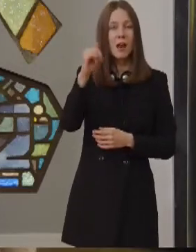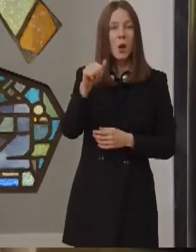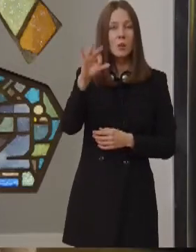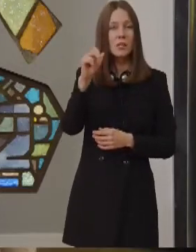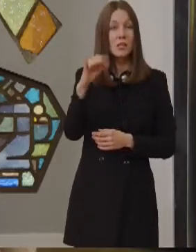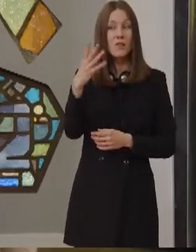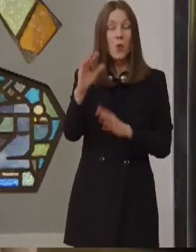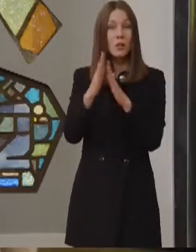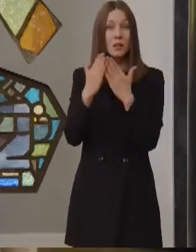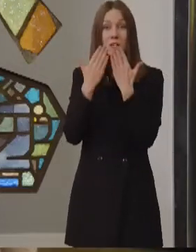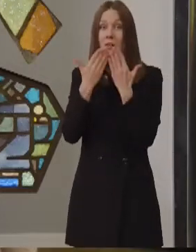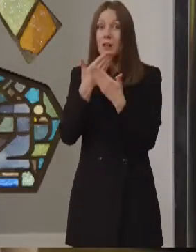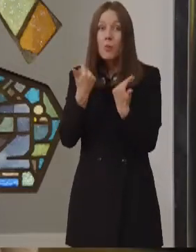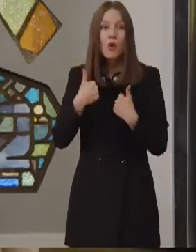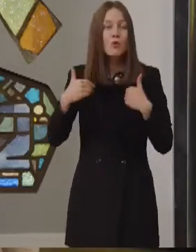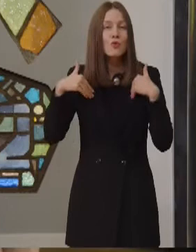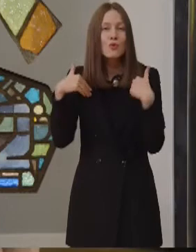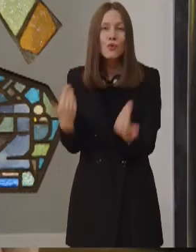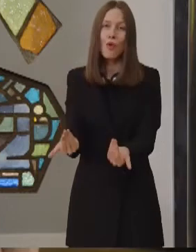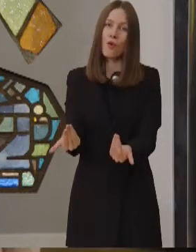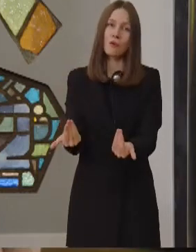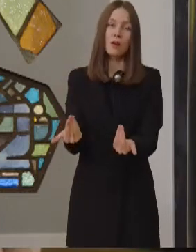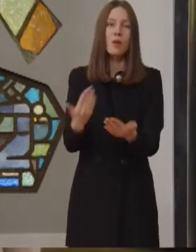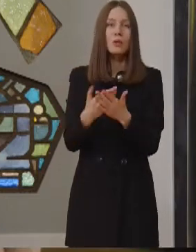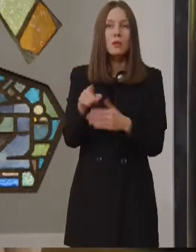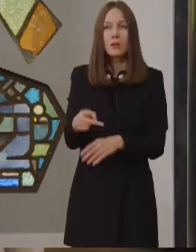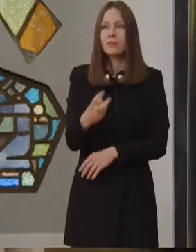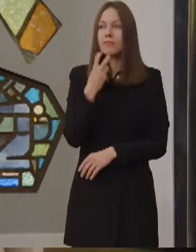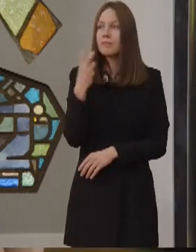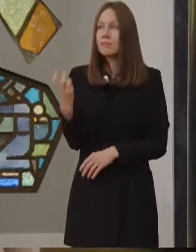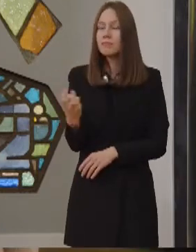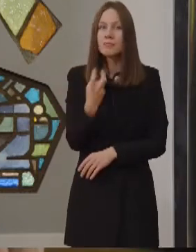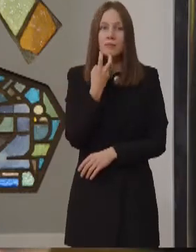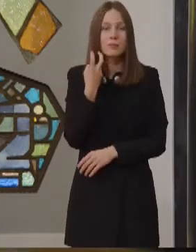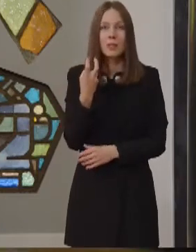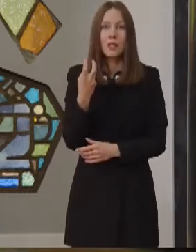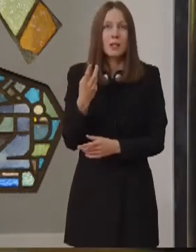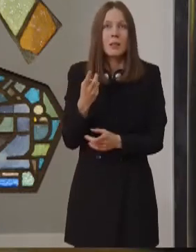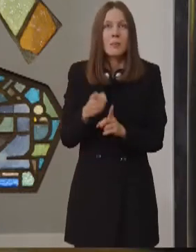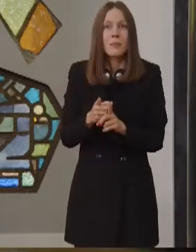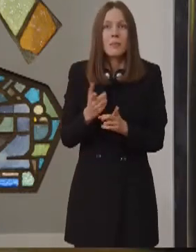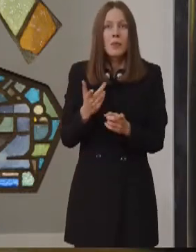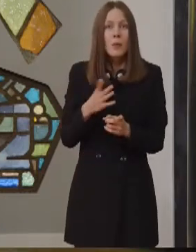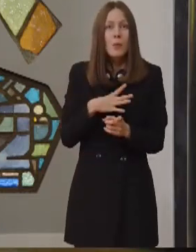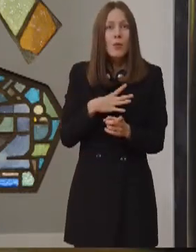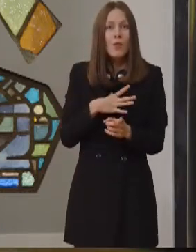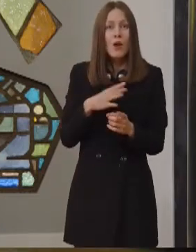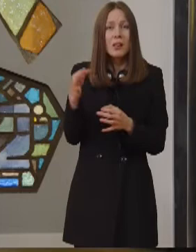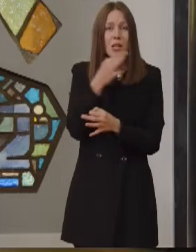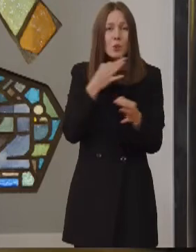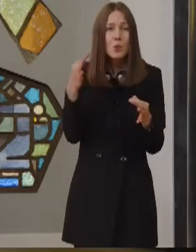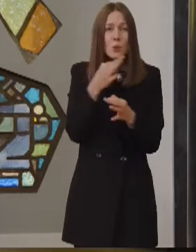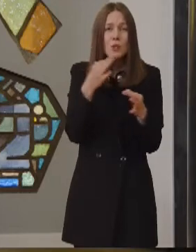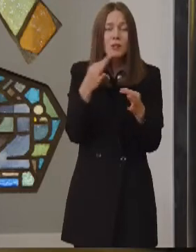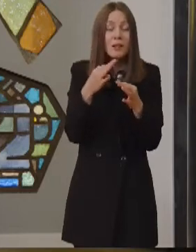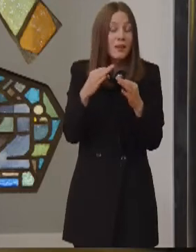I would recommend you read the book by Robertas Černiauskas, because it very